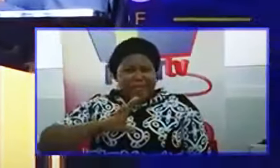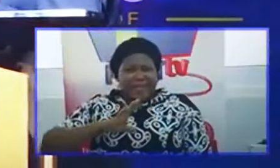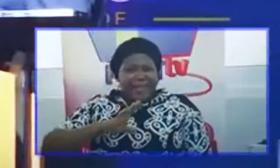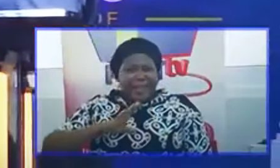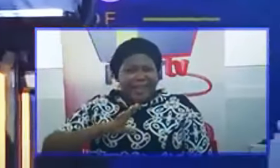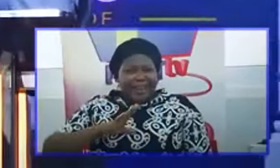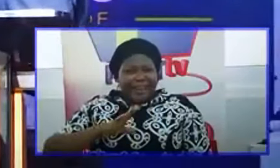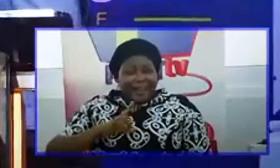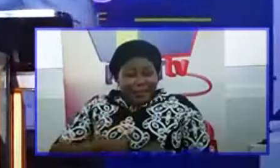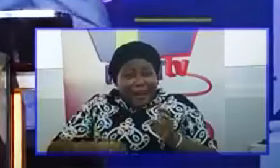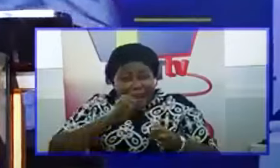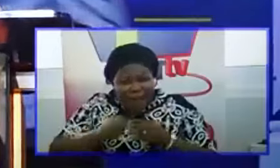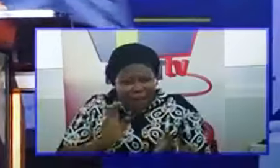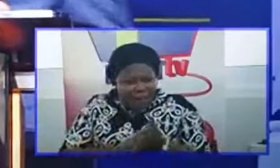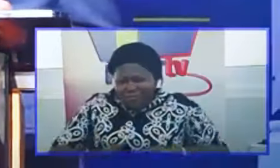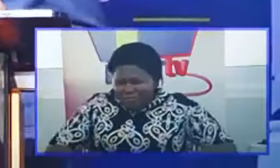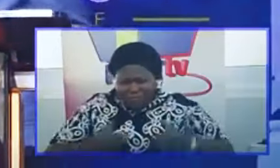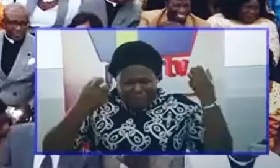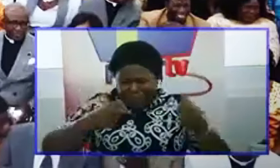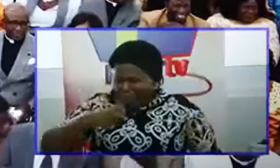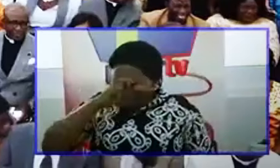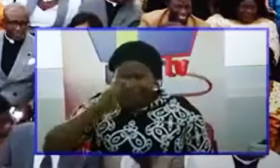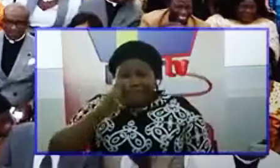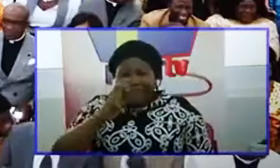I don't know what to say.